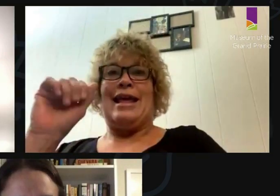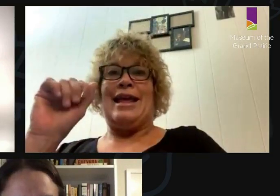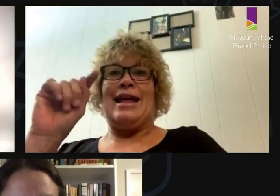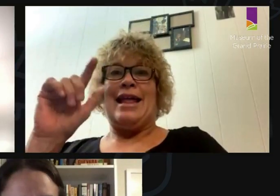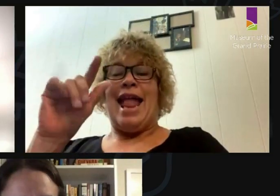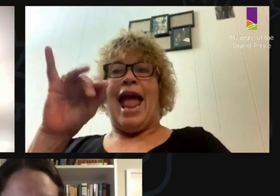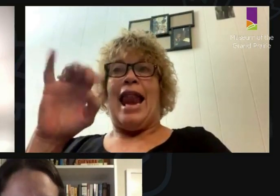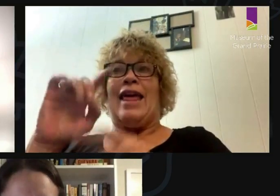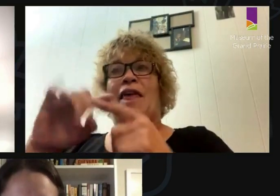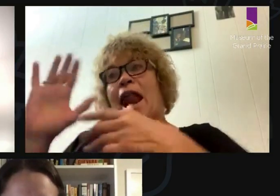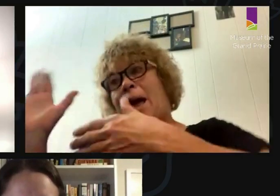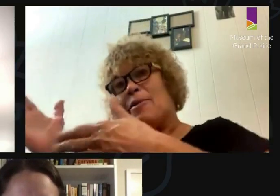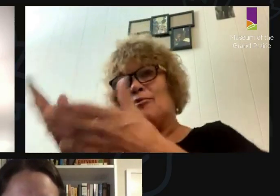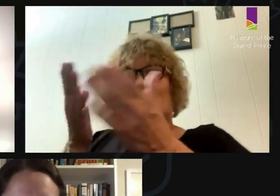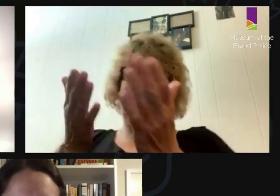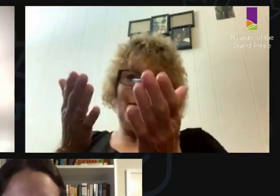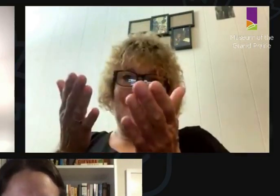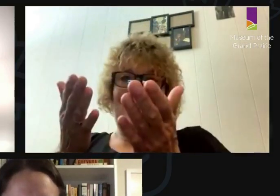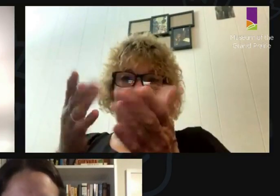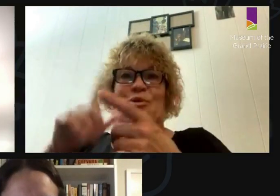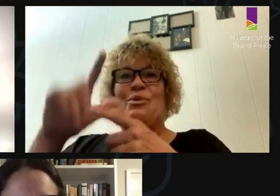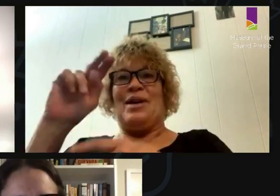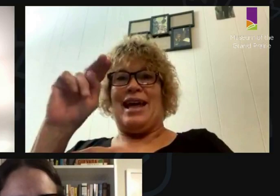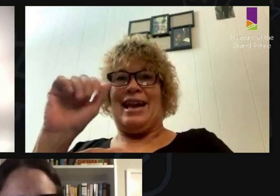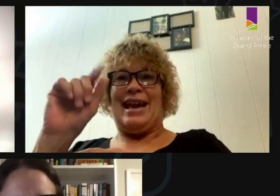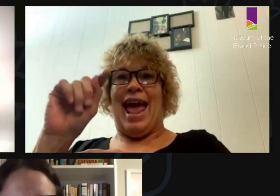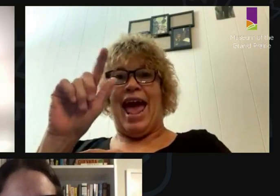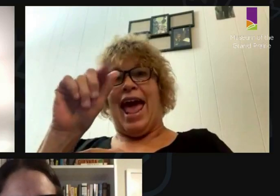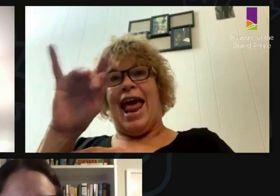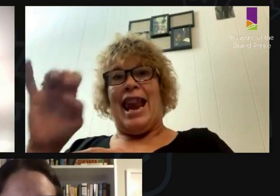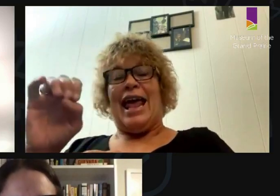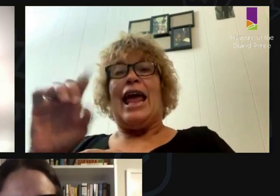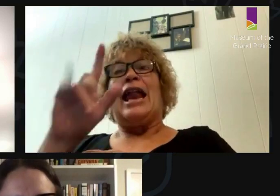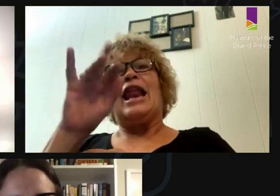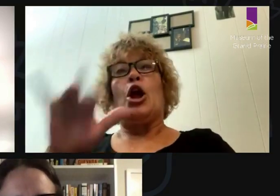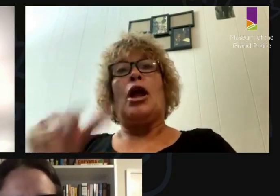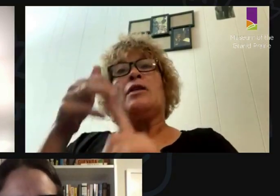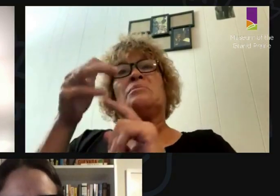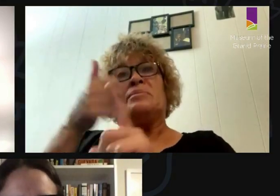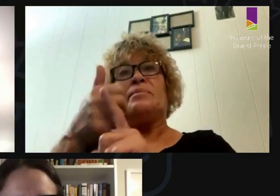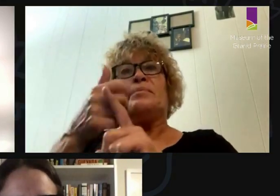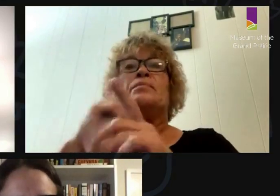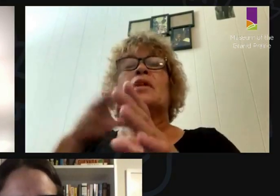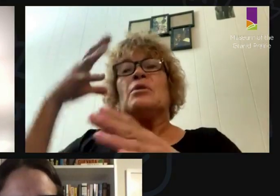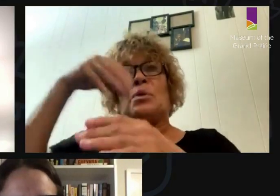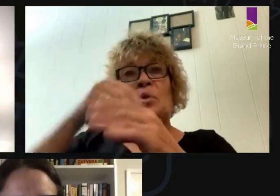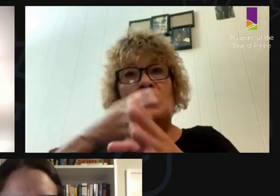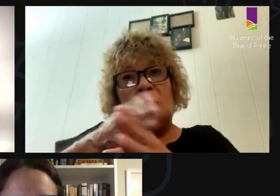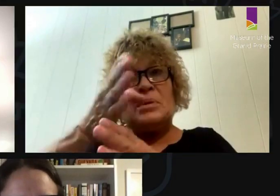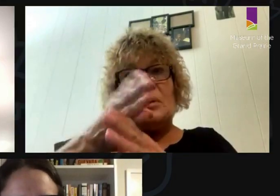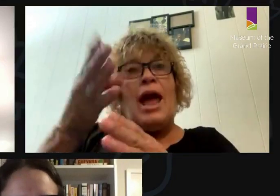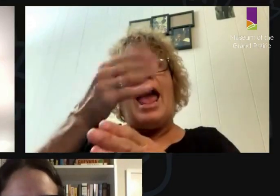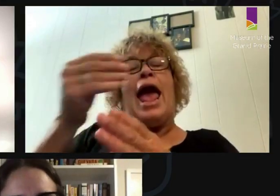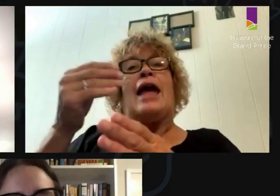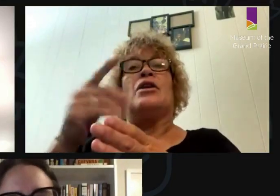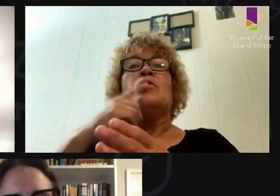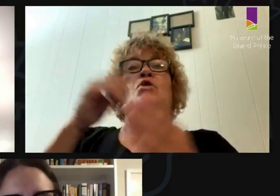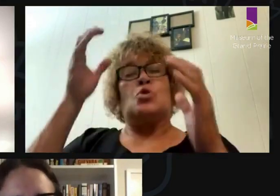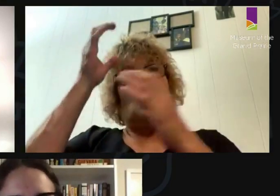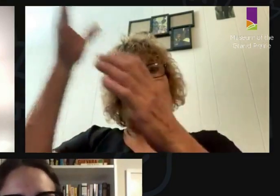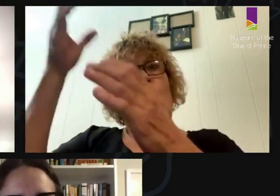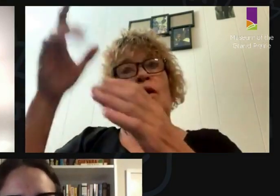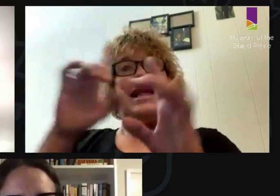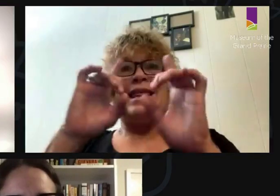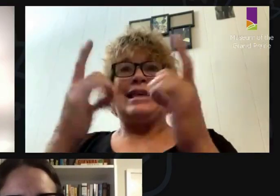show over to her. So Natalie Lira is an interdisciplinary scholar and associate professor in the Department